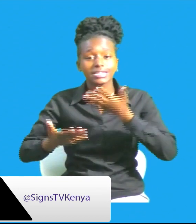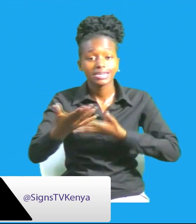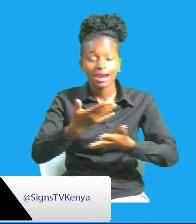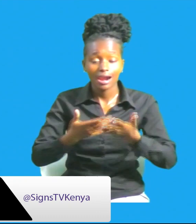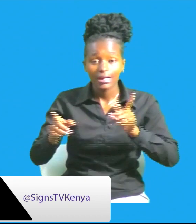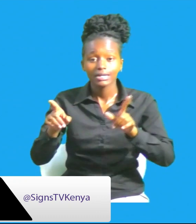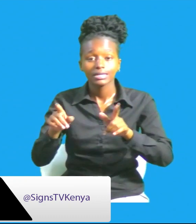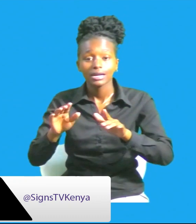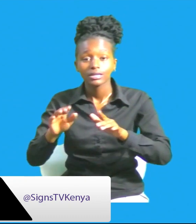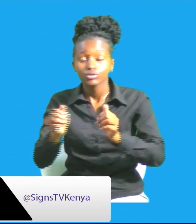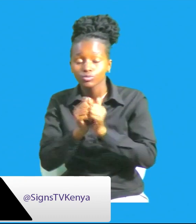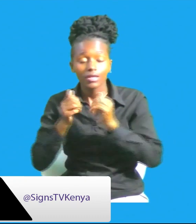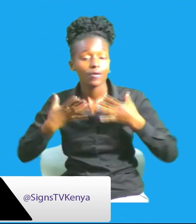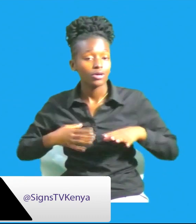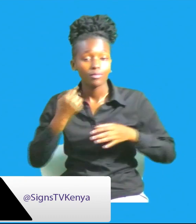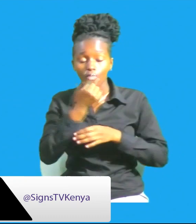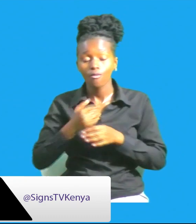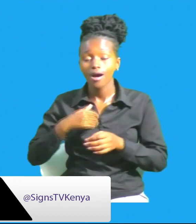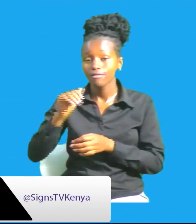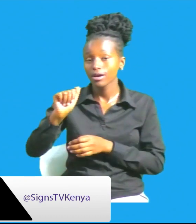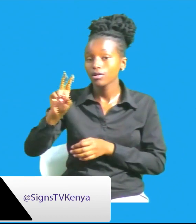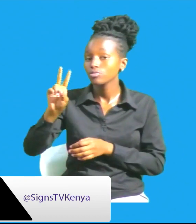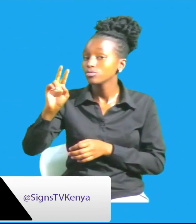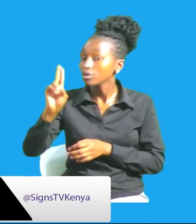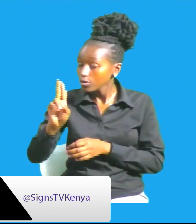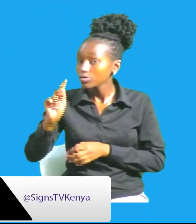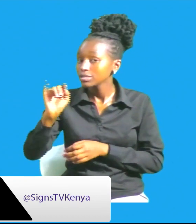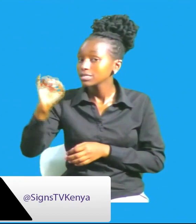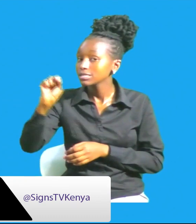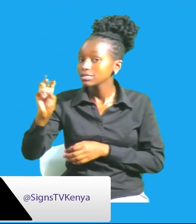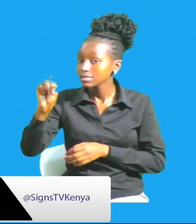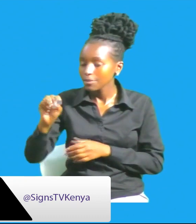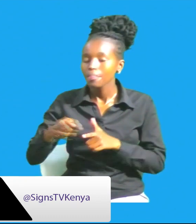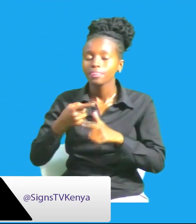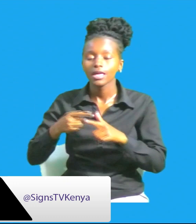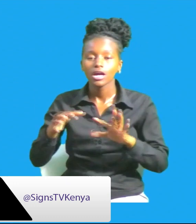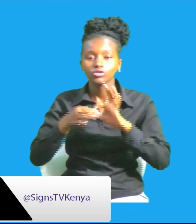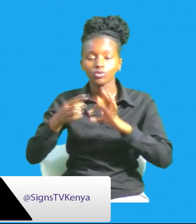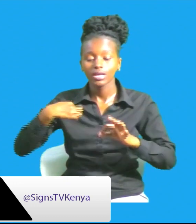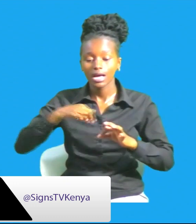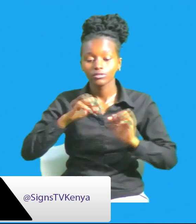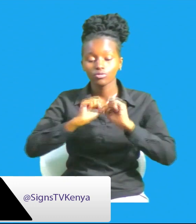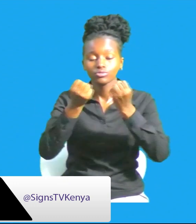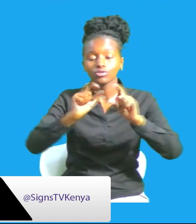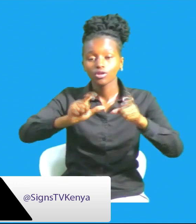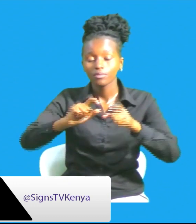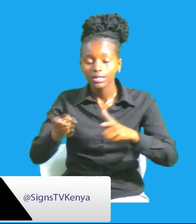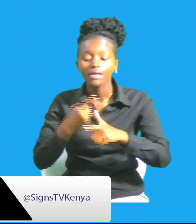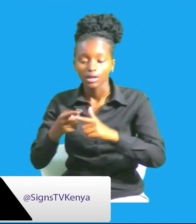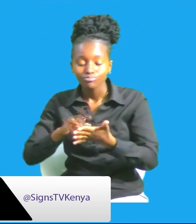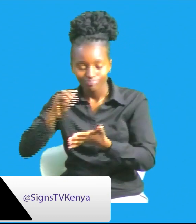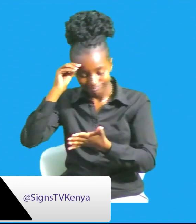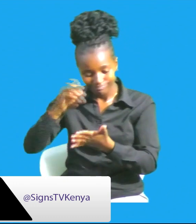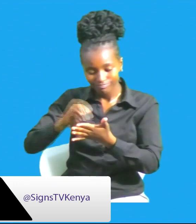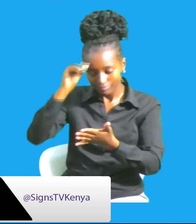who has autism, tafadhali be sure to stay tuned to our social media handles, that is Science TV, on Facebook, on Twitter, on Instagram,